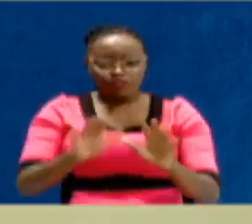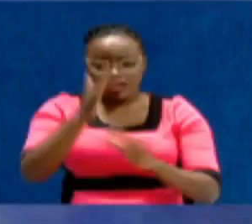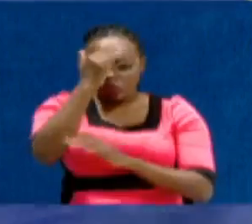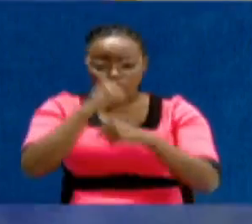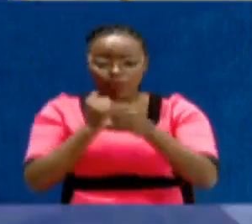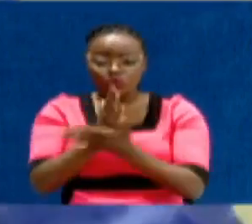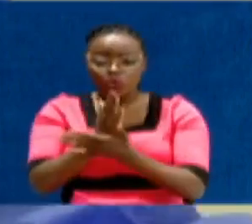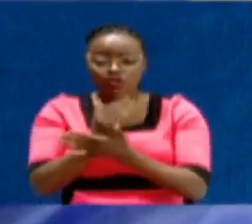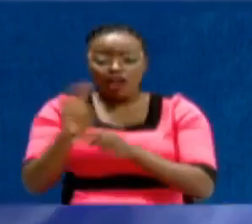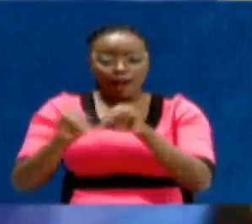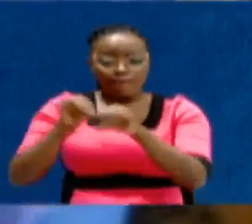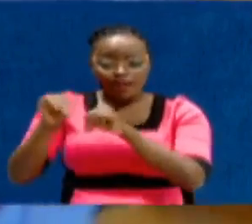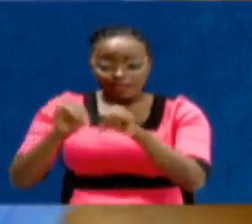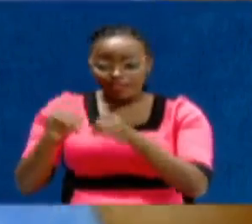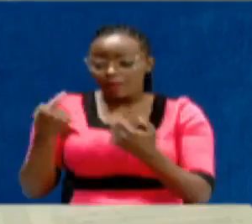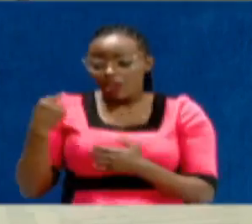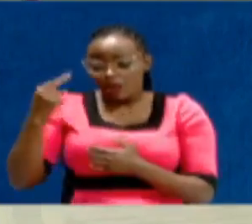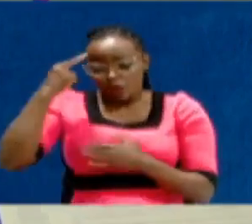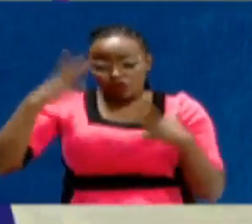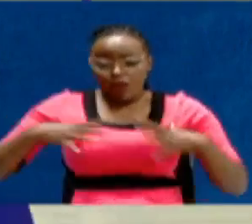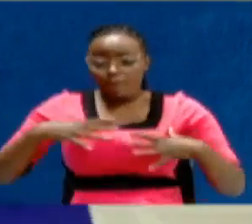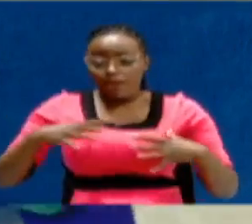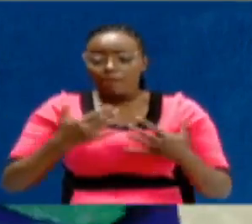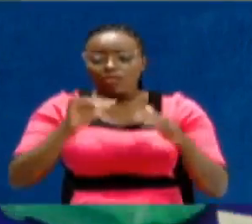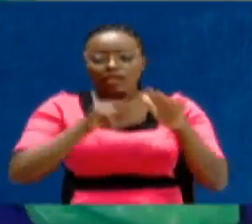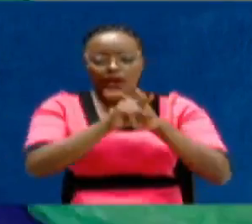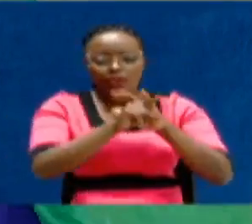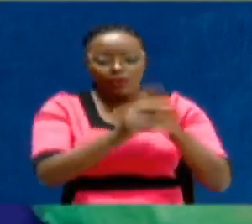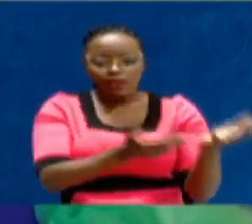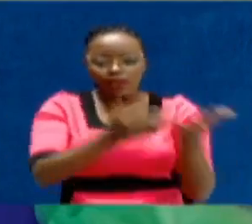to ensure that only a manageable number of patients end up in the ICU.